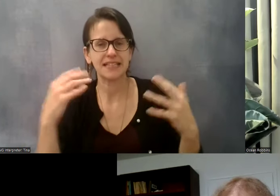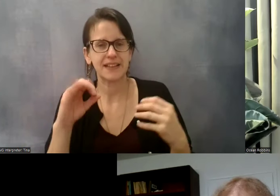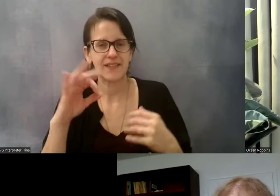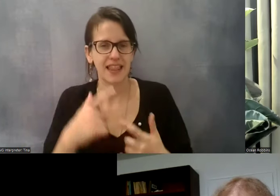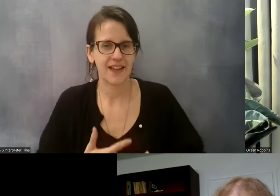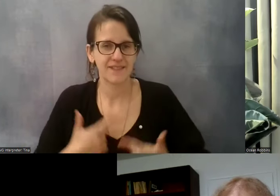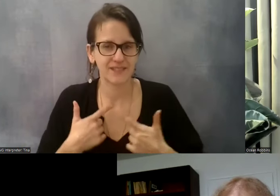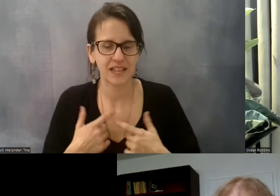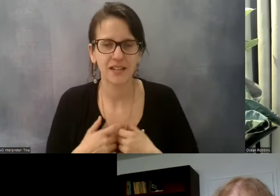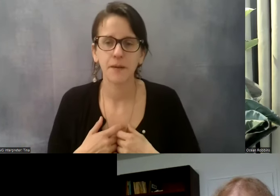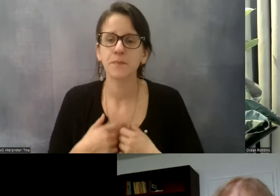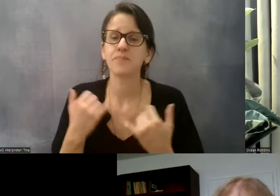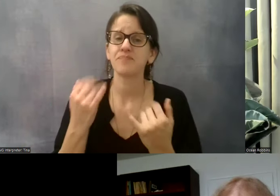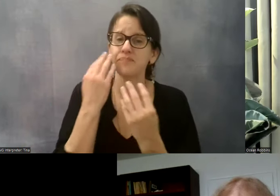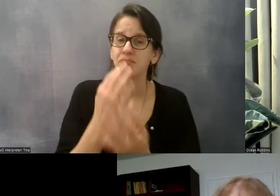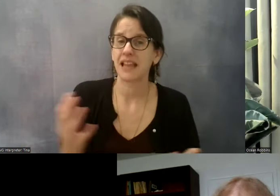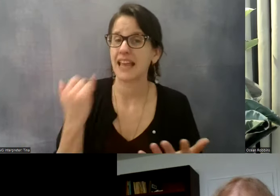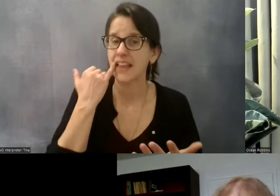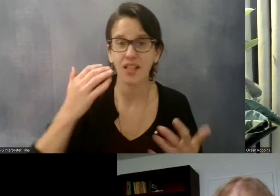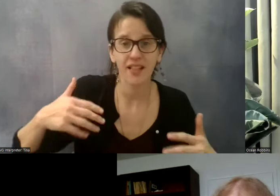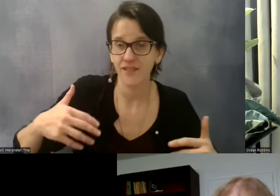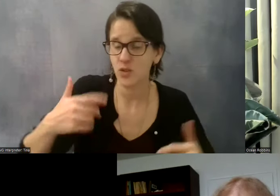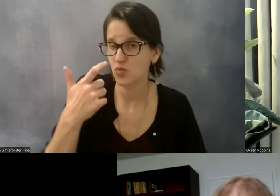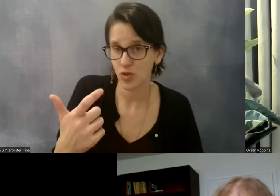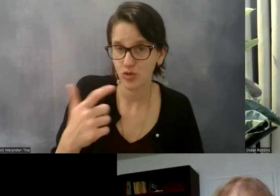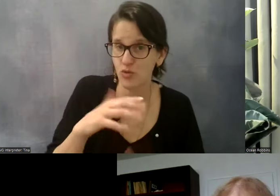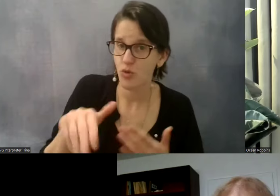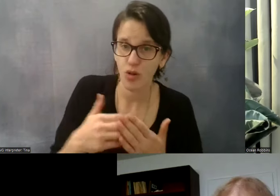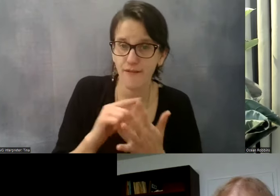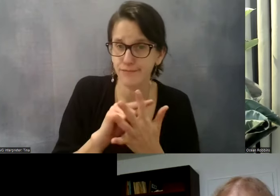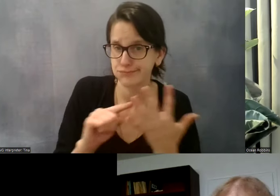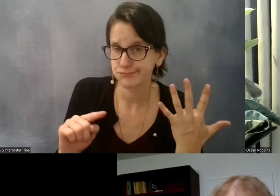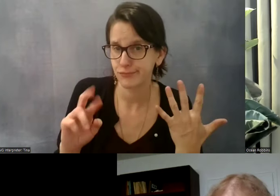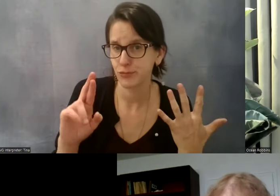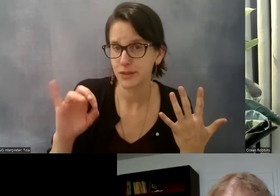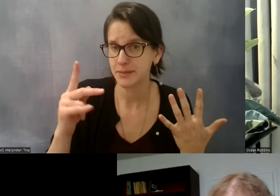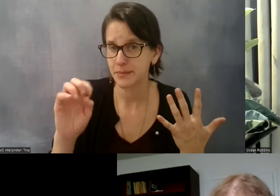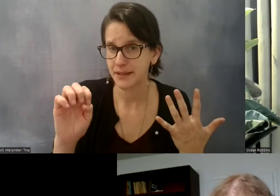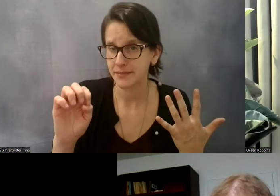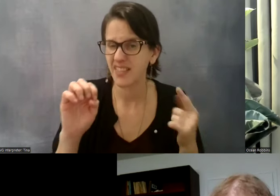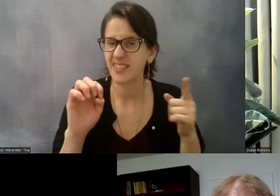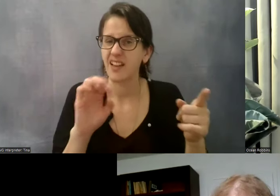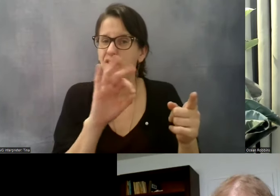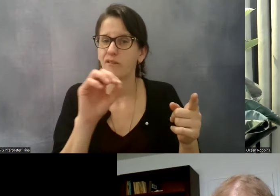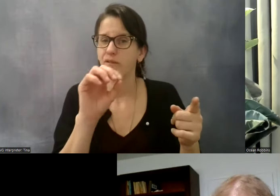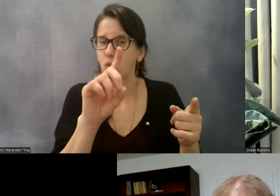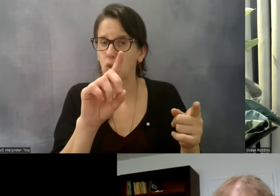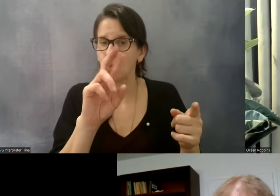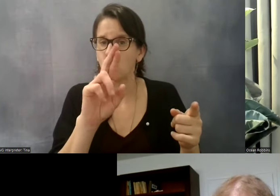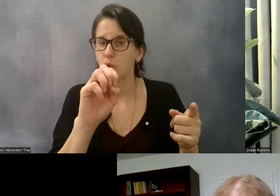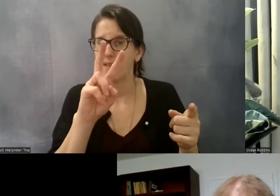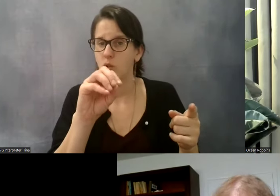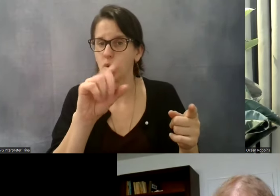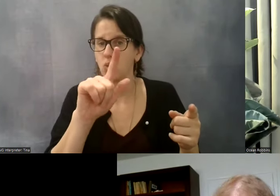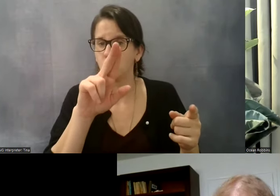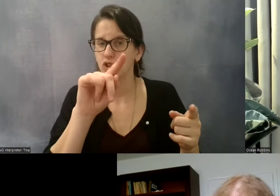I'll note to everyone here, if you have not checked out all of the recipes on Food Revolution Network's website, they're great.